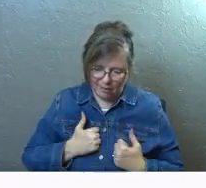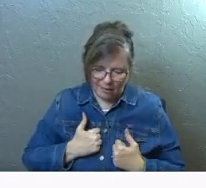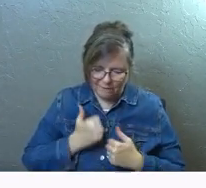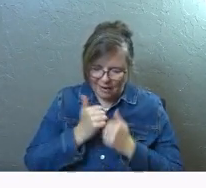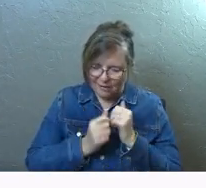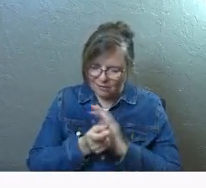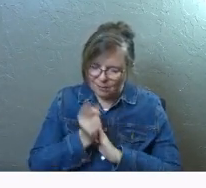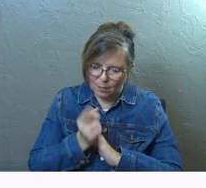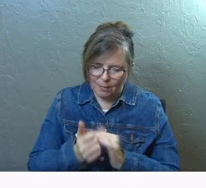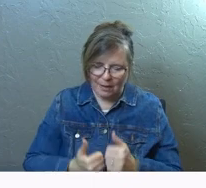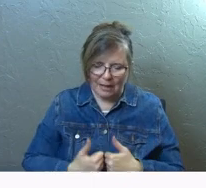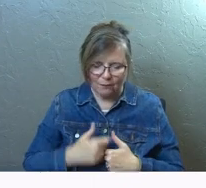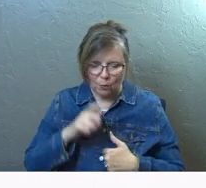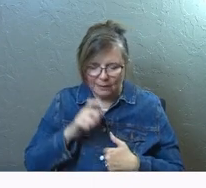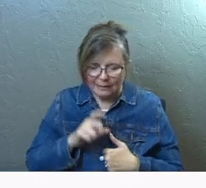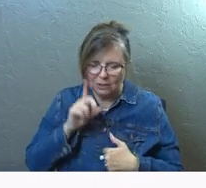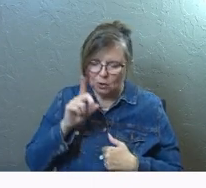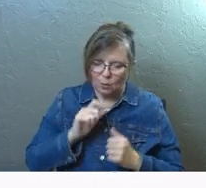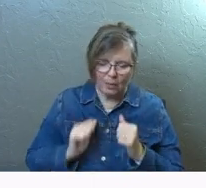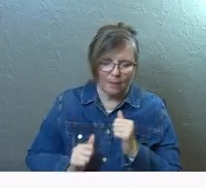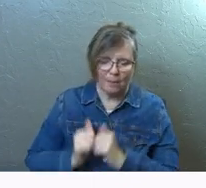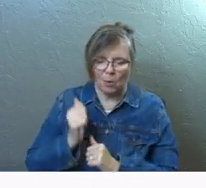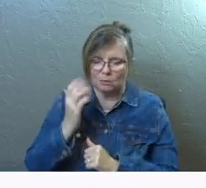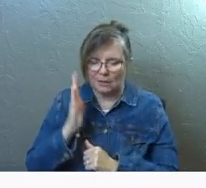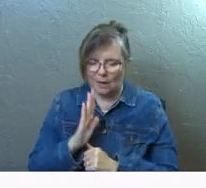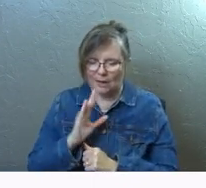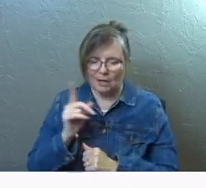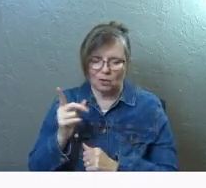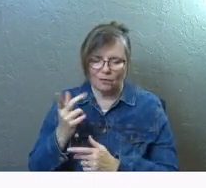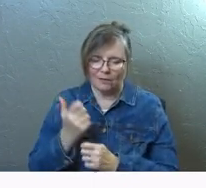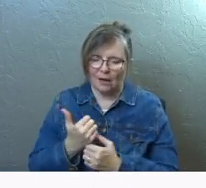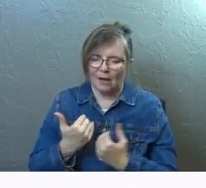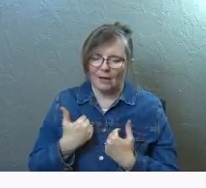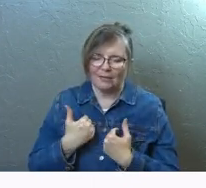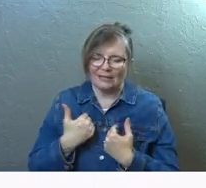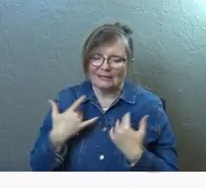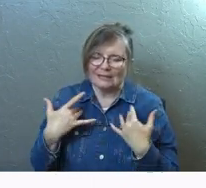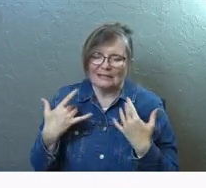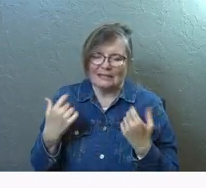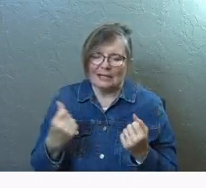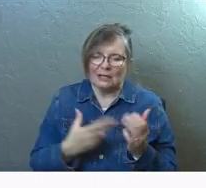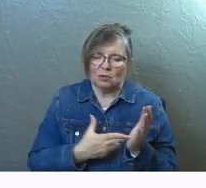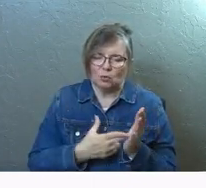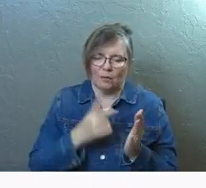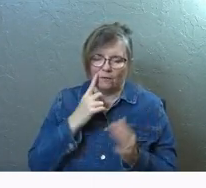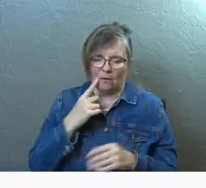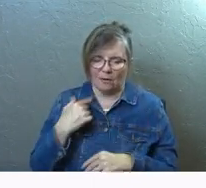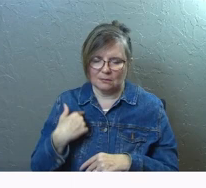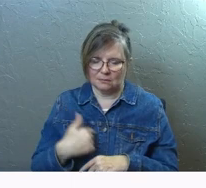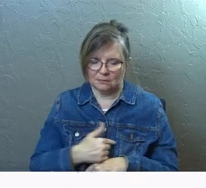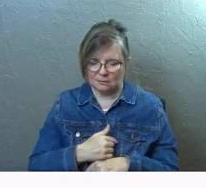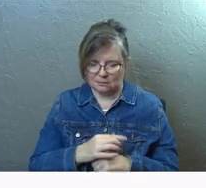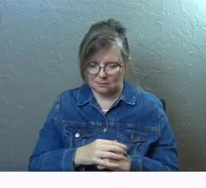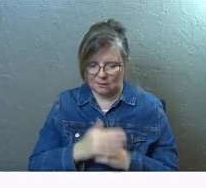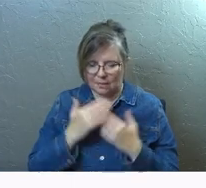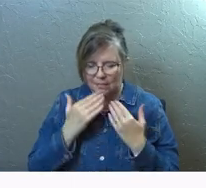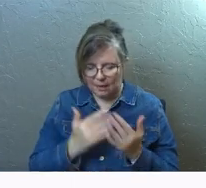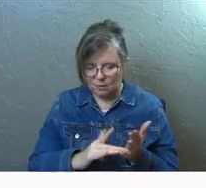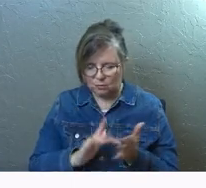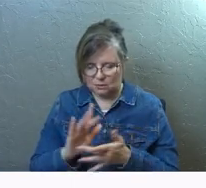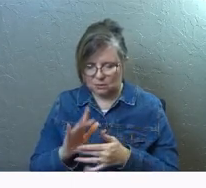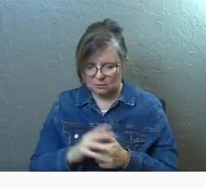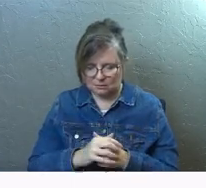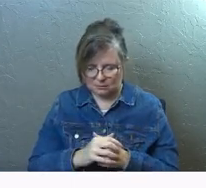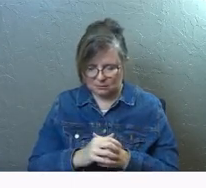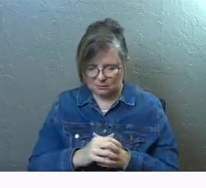every single moment of our lives where we need you the most, God, and you've just got this healing truth for us. Thank you,